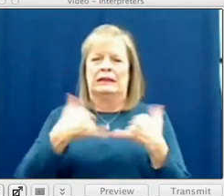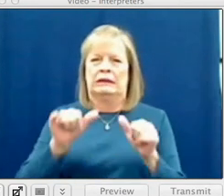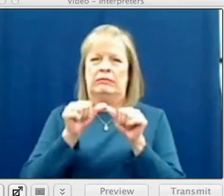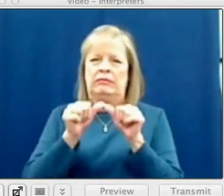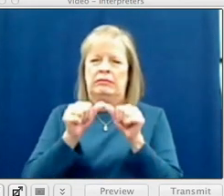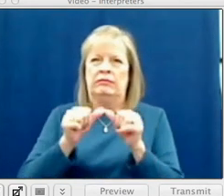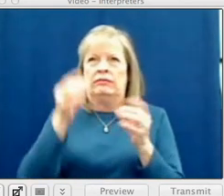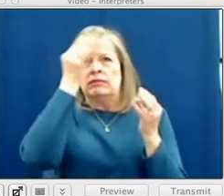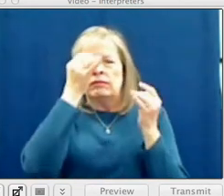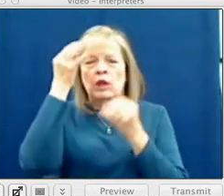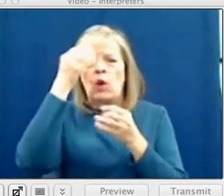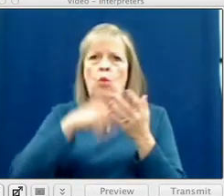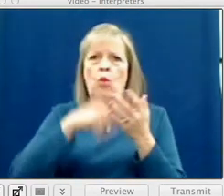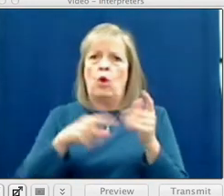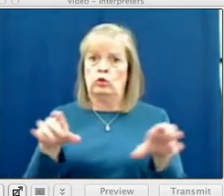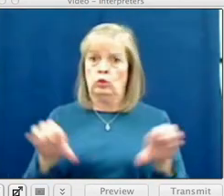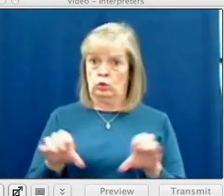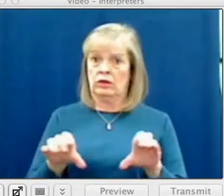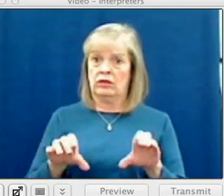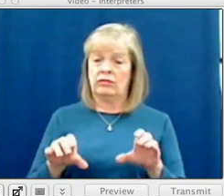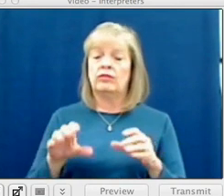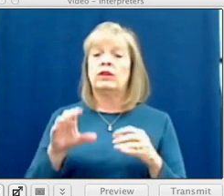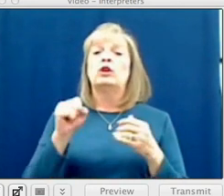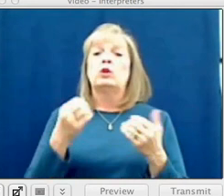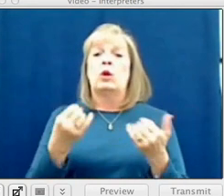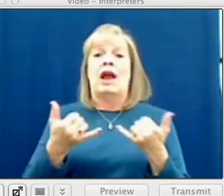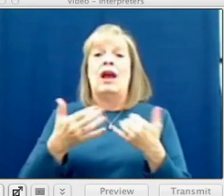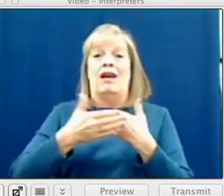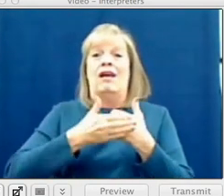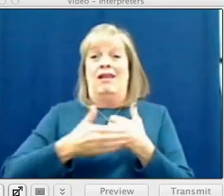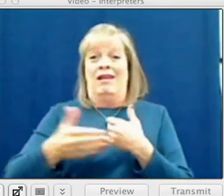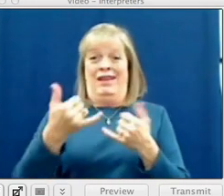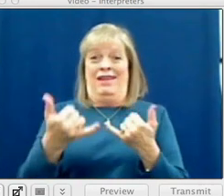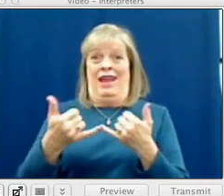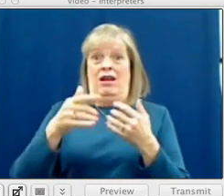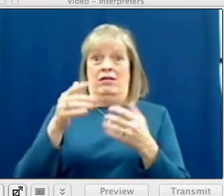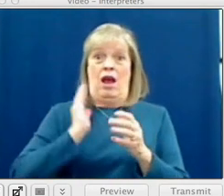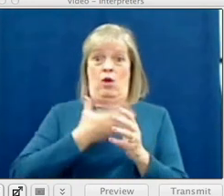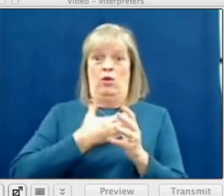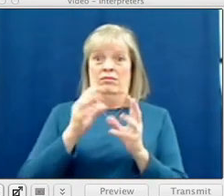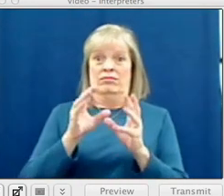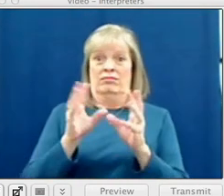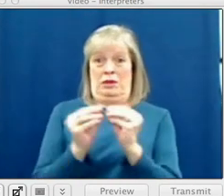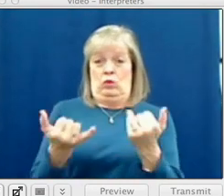From here on out, we're going to be using the packet, the PDF packet that